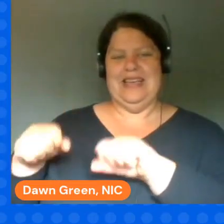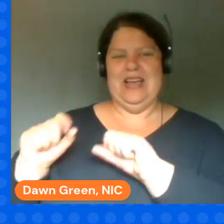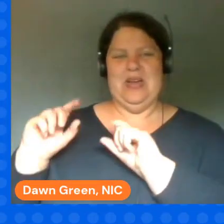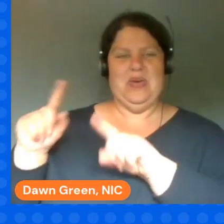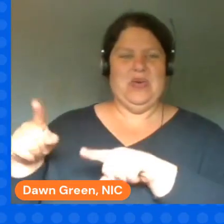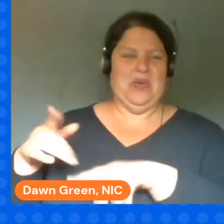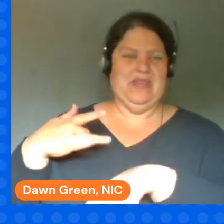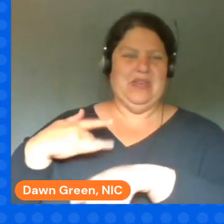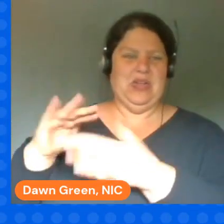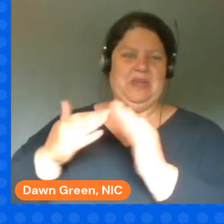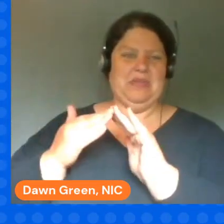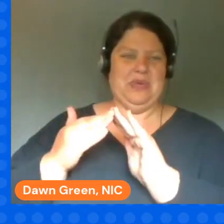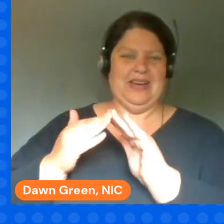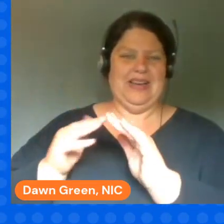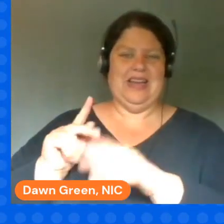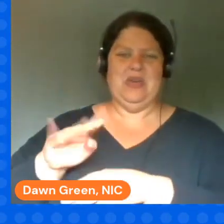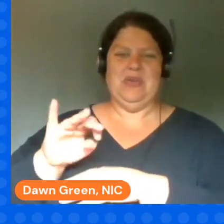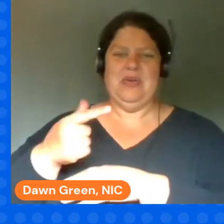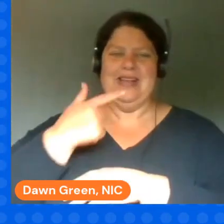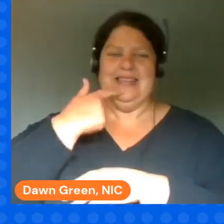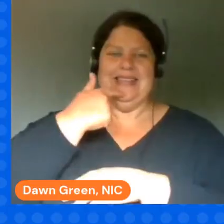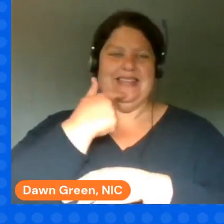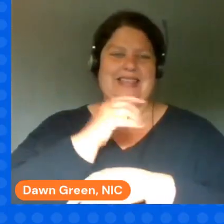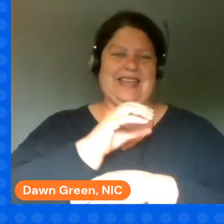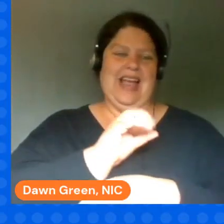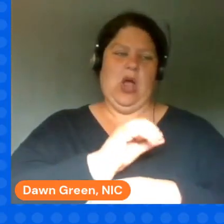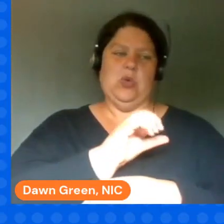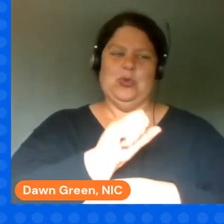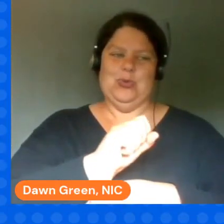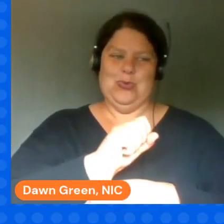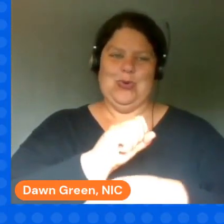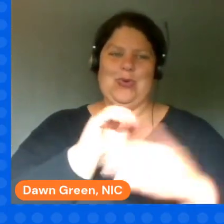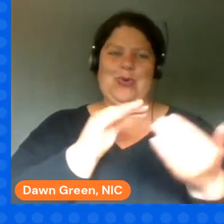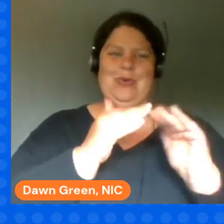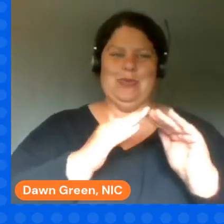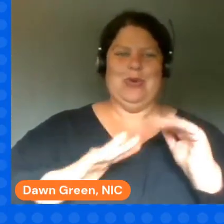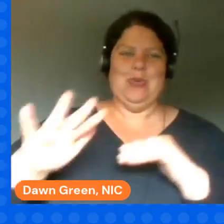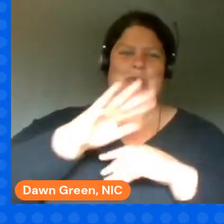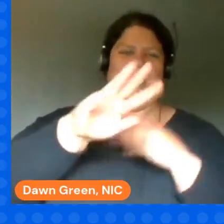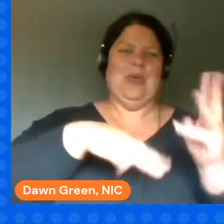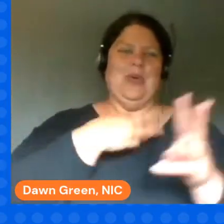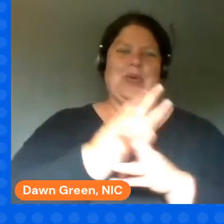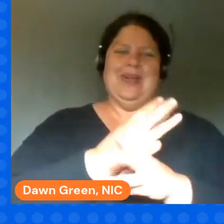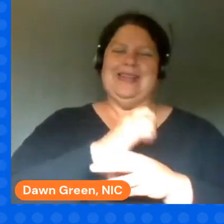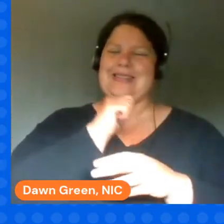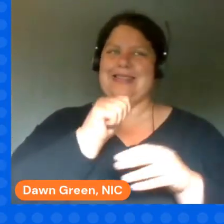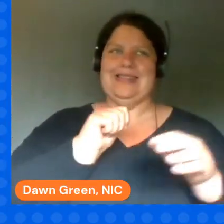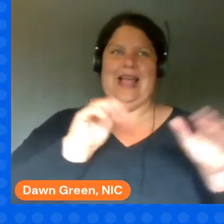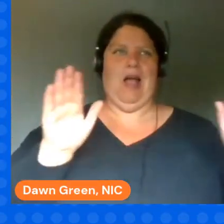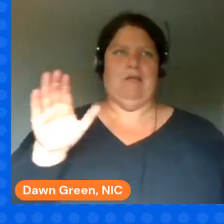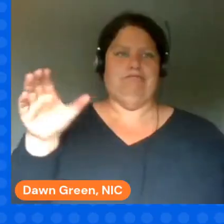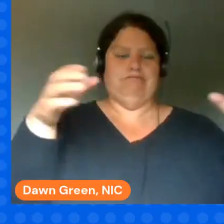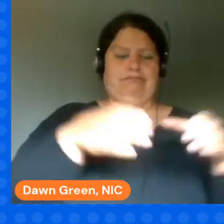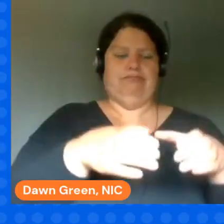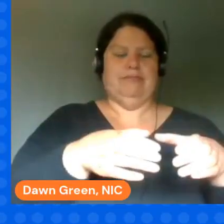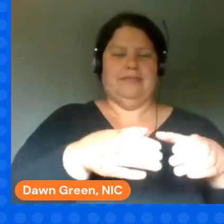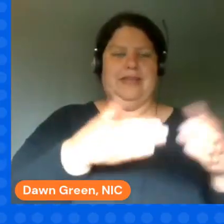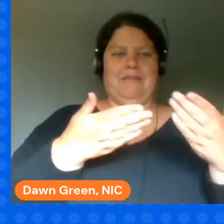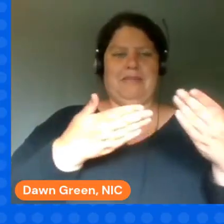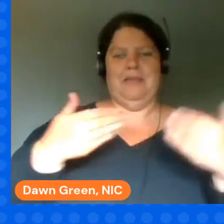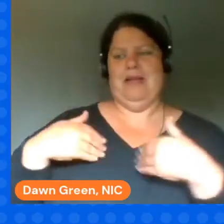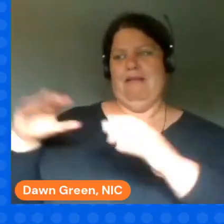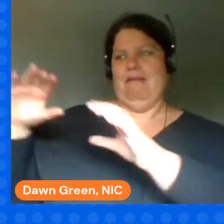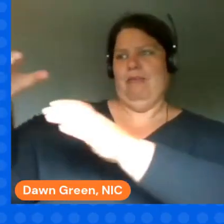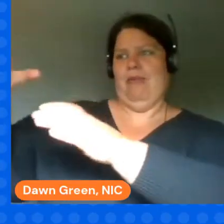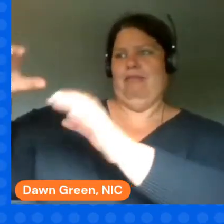saying, it feels like the OctoStudio community around the world is much more decentralized. Like you might find pods of it